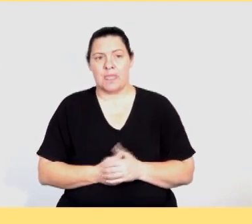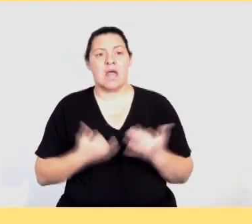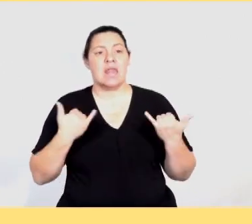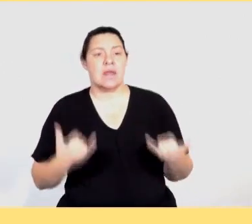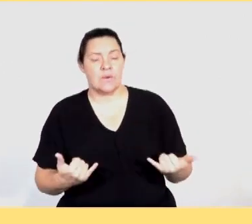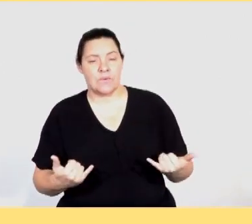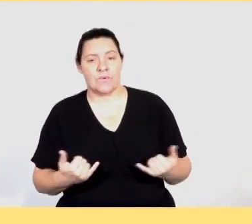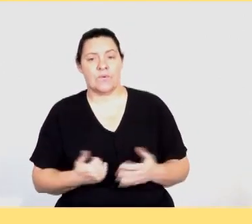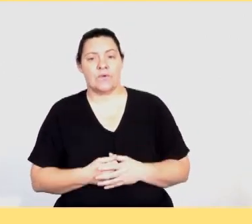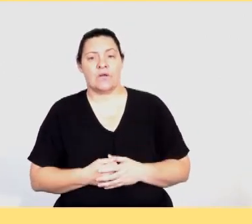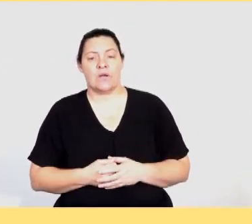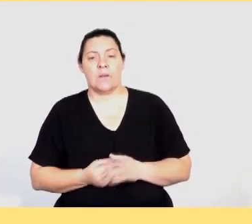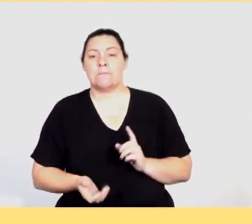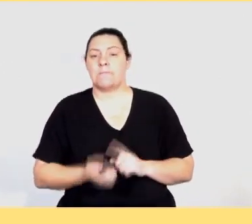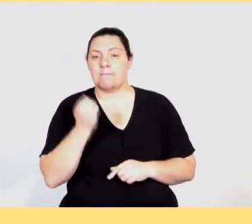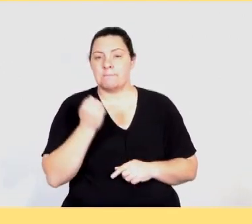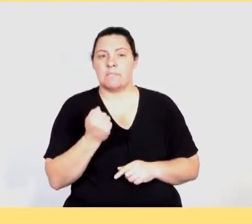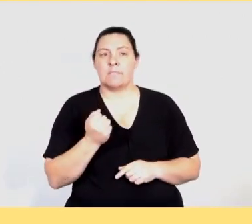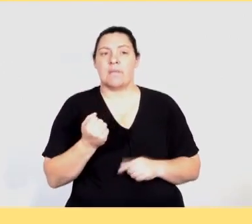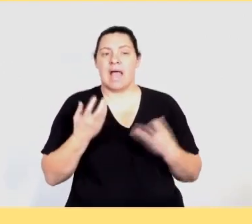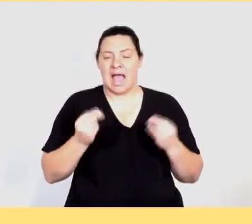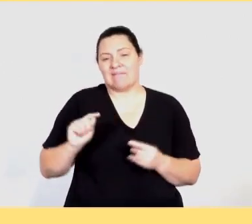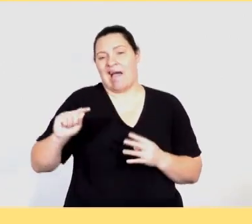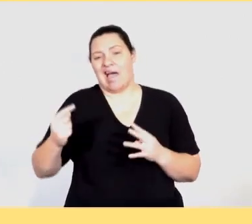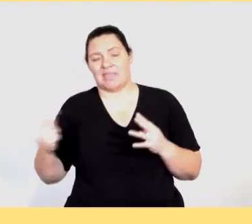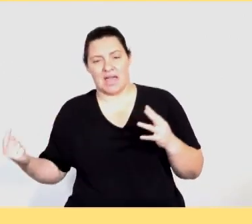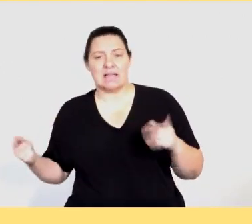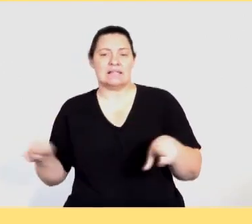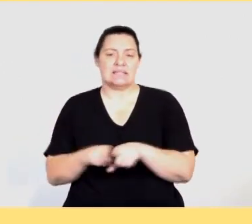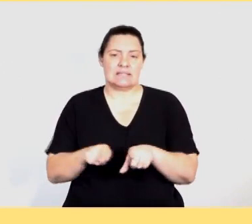right? And then now, you're now going to find we have